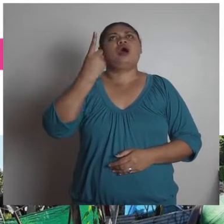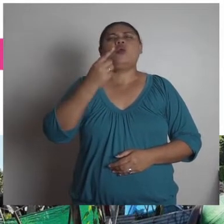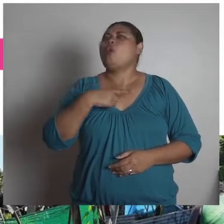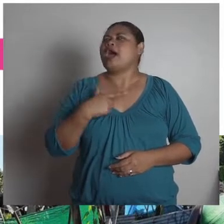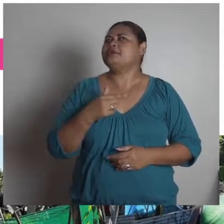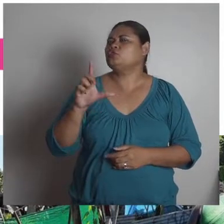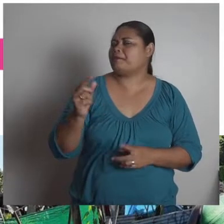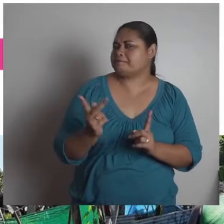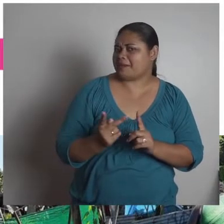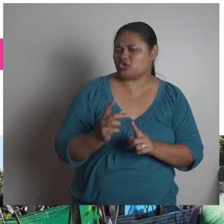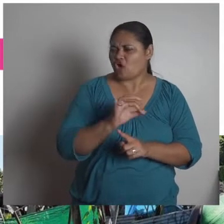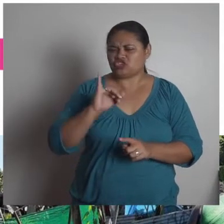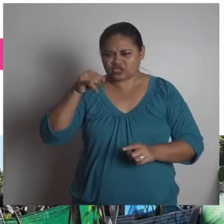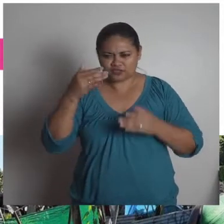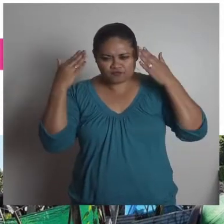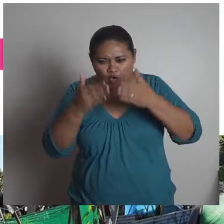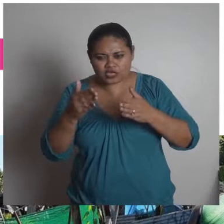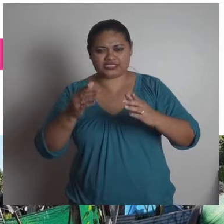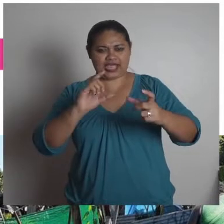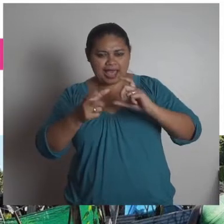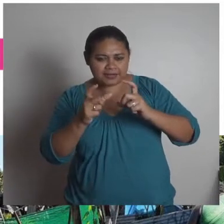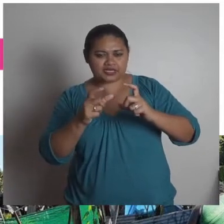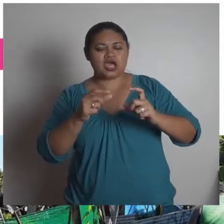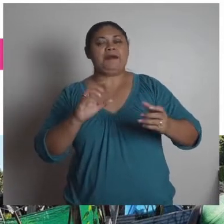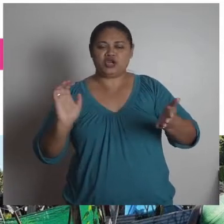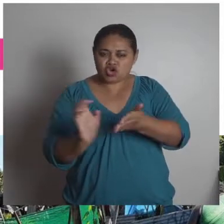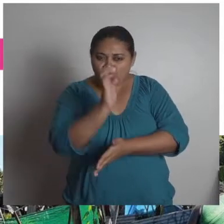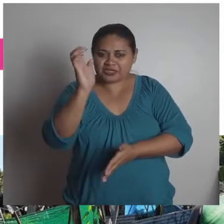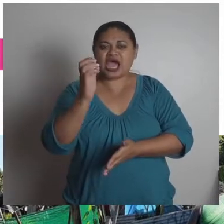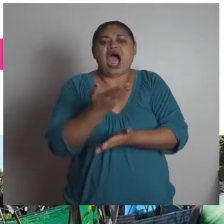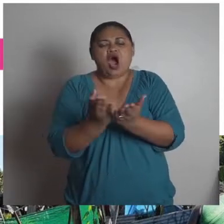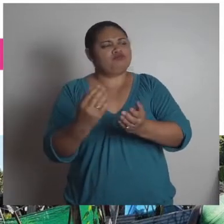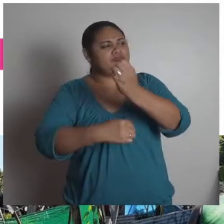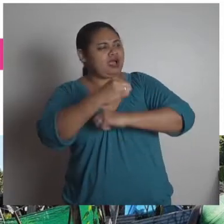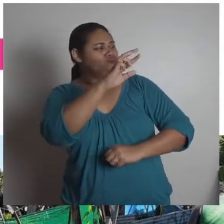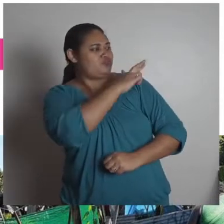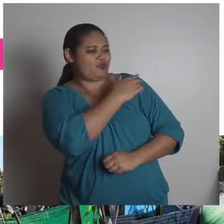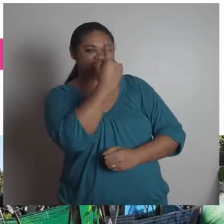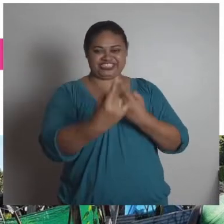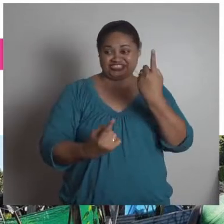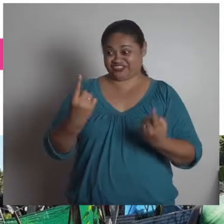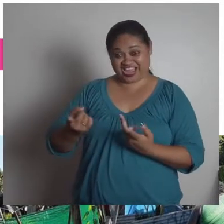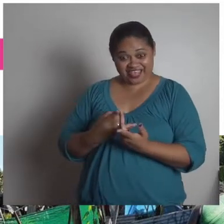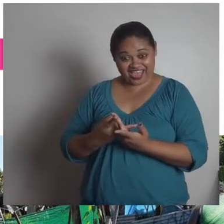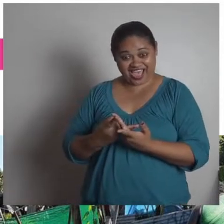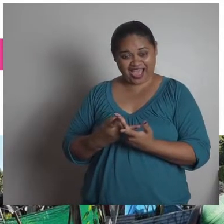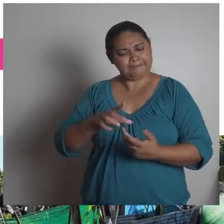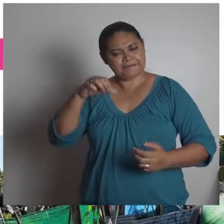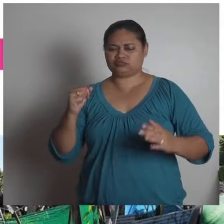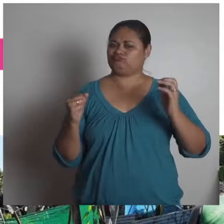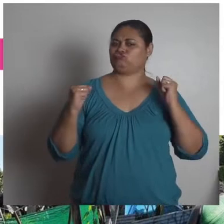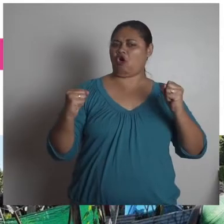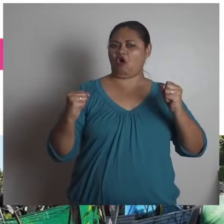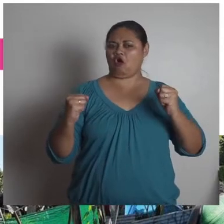you realize why it is we're doing this. It's not just about climate, it's about economics and about being responsible